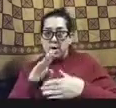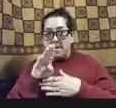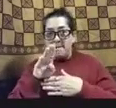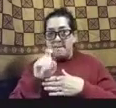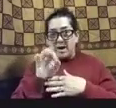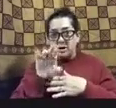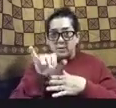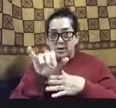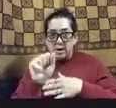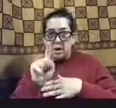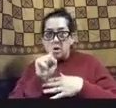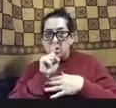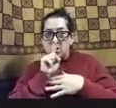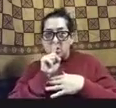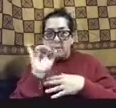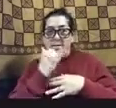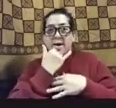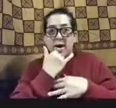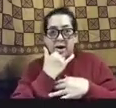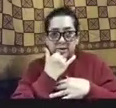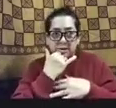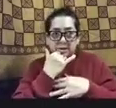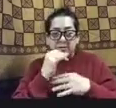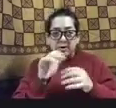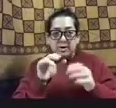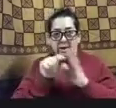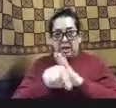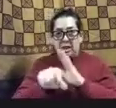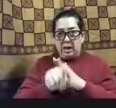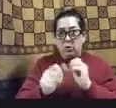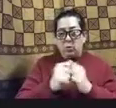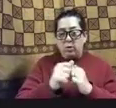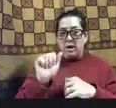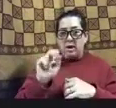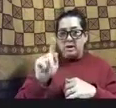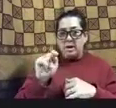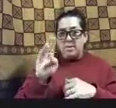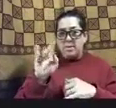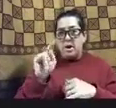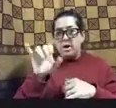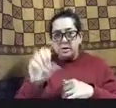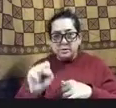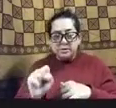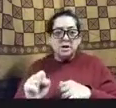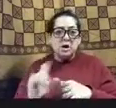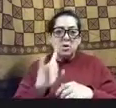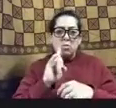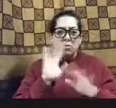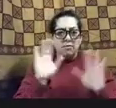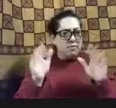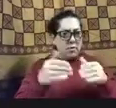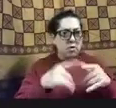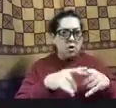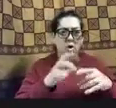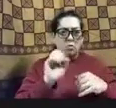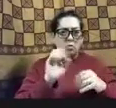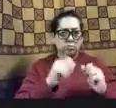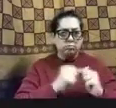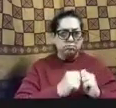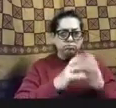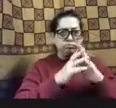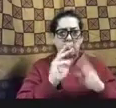we've accidentally been killing off with antibiotics and stuff, and how, you know, we're really focusing on rebuilding